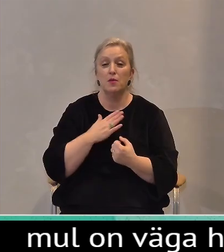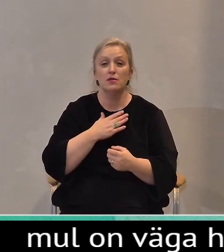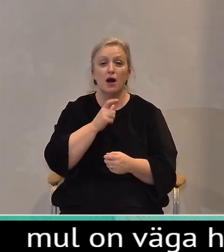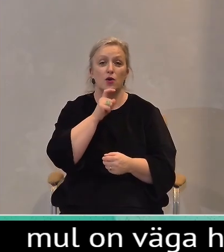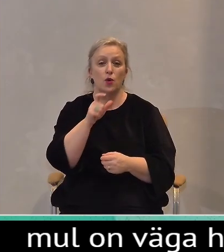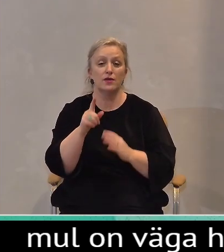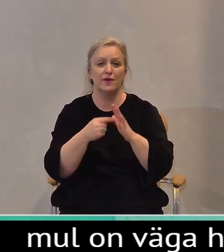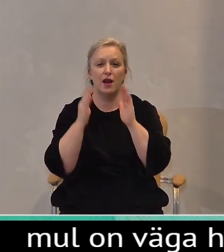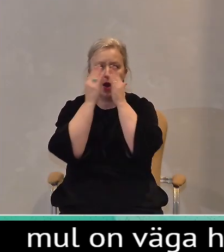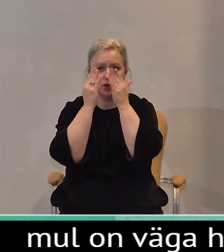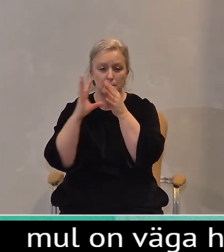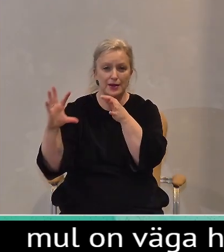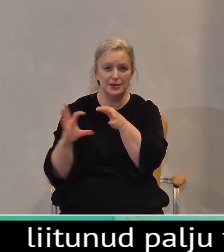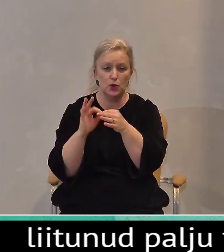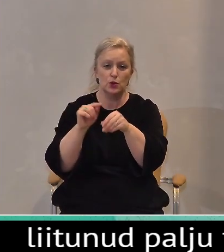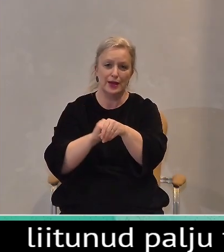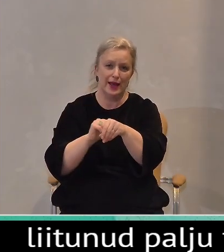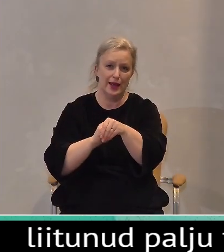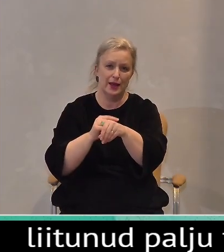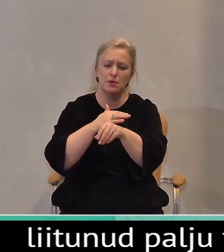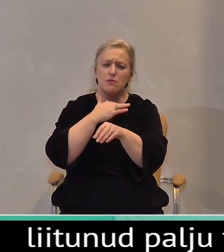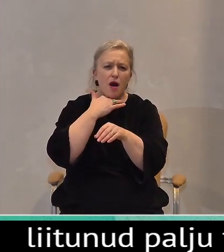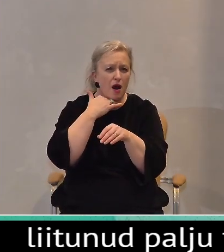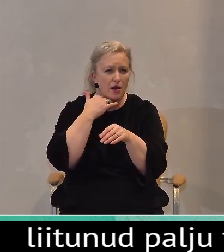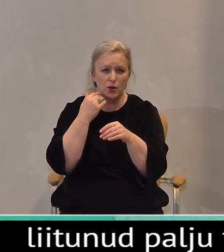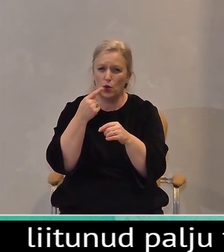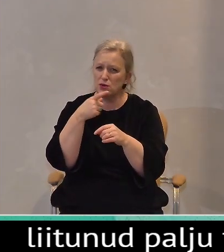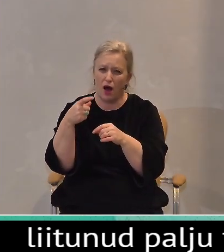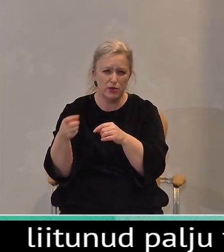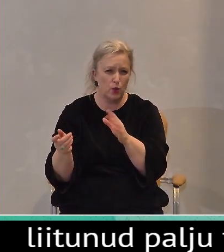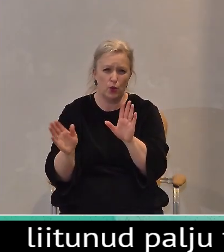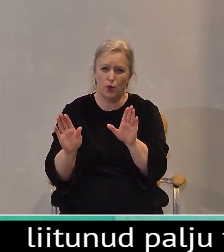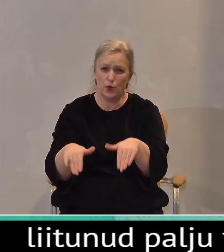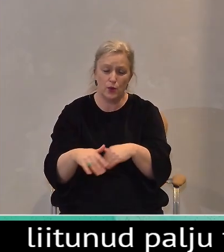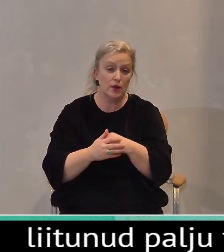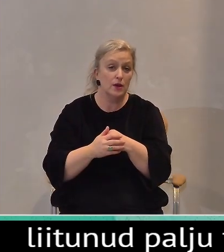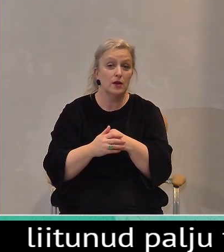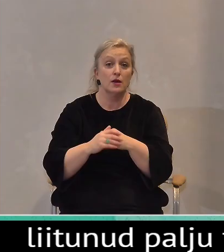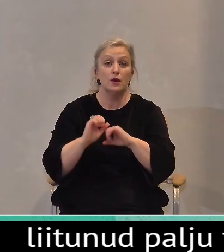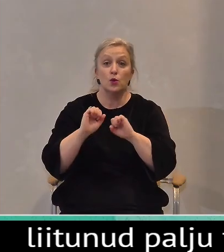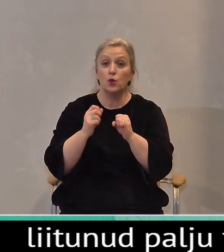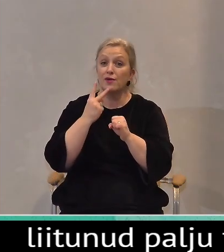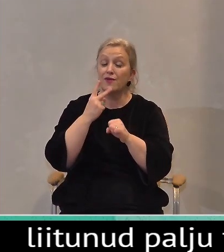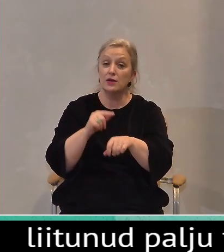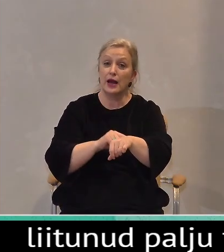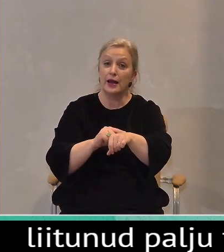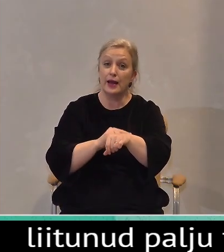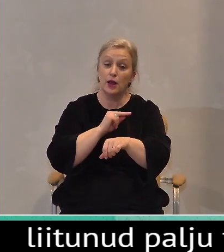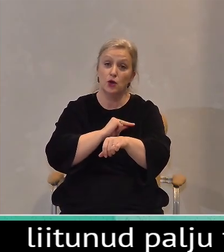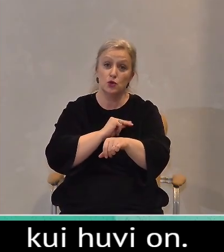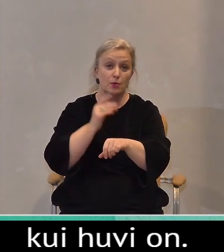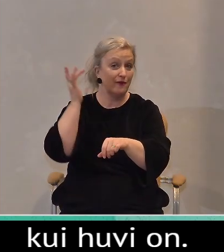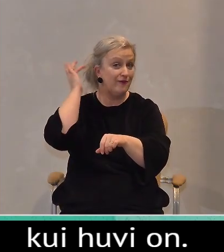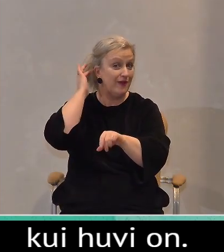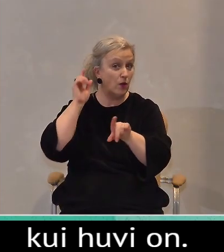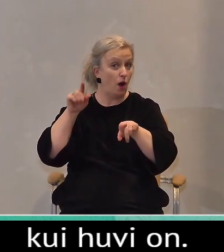touch. And I'd also like to say that there are hundreds of genes connected to autism.